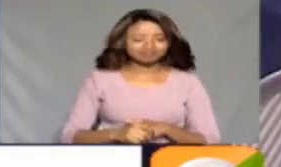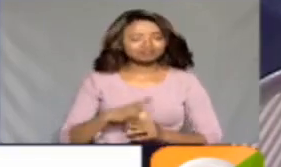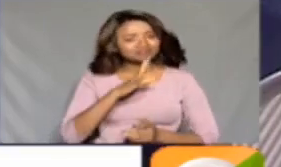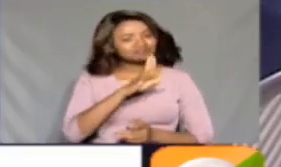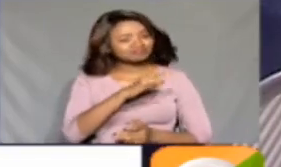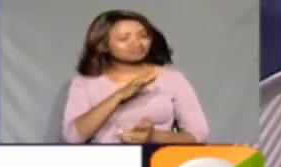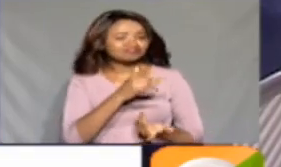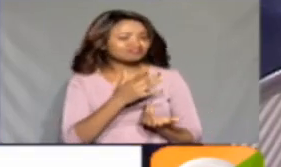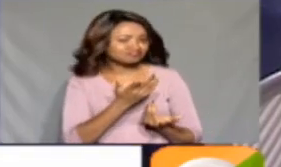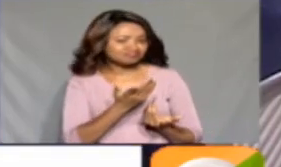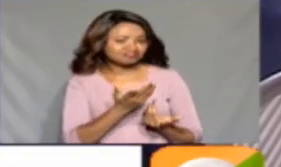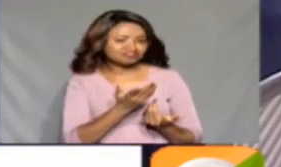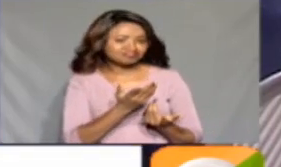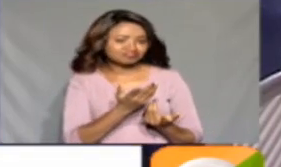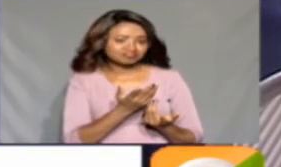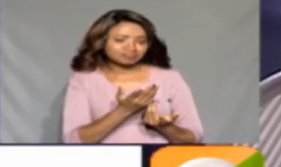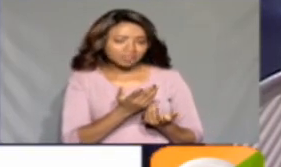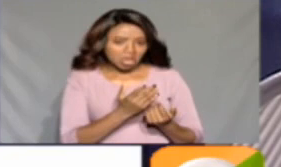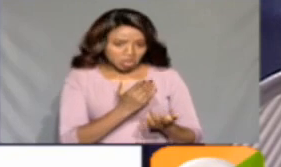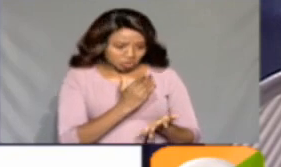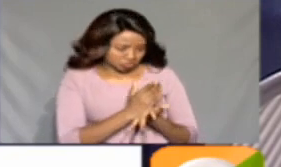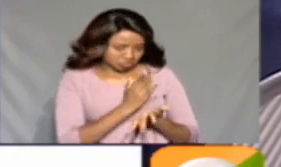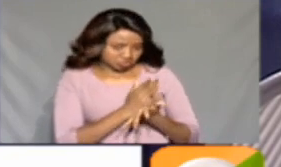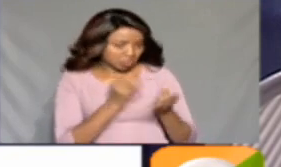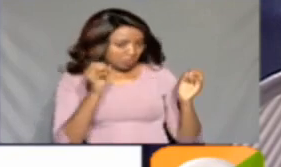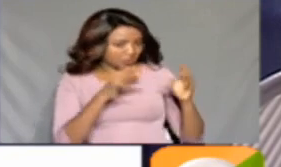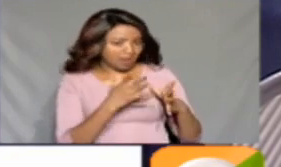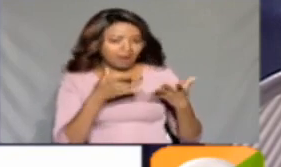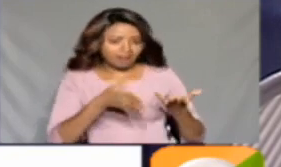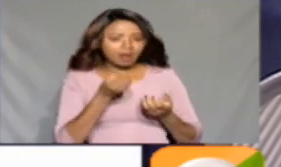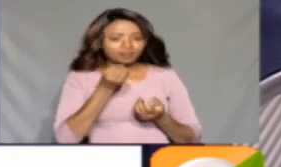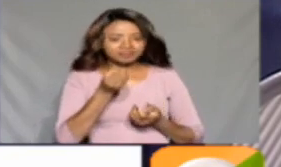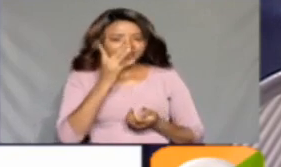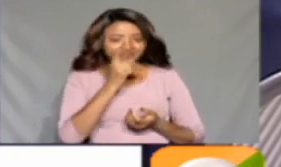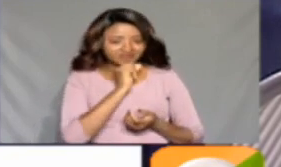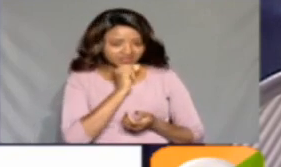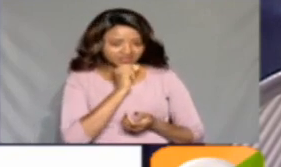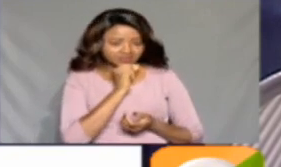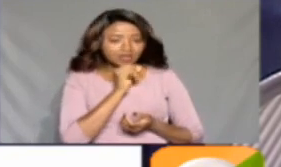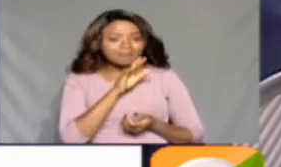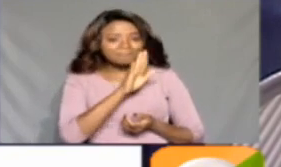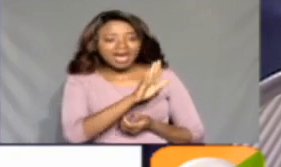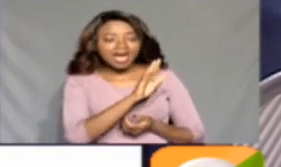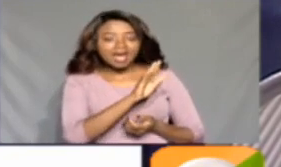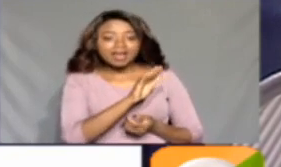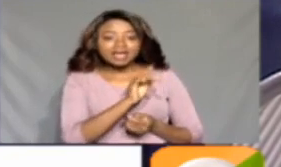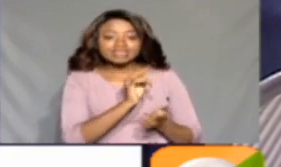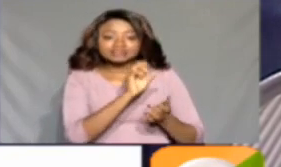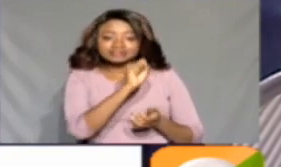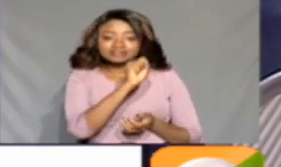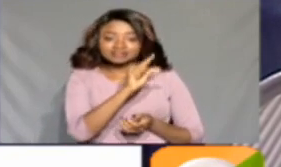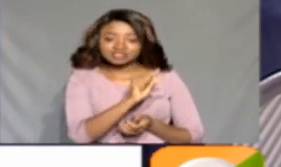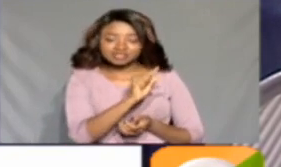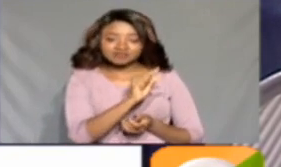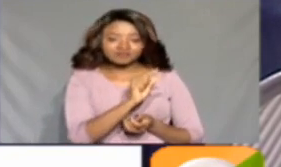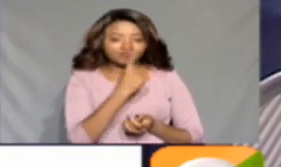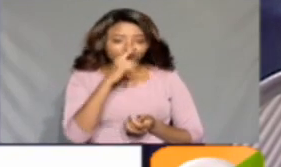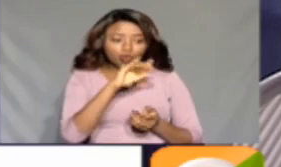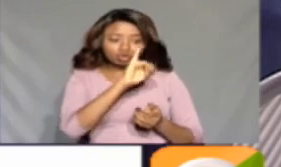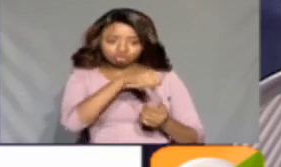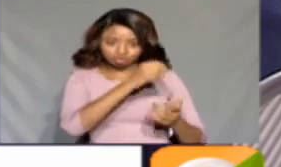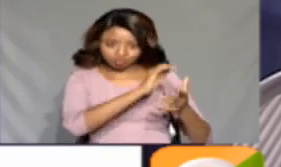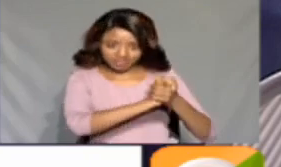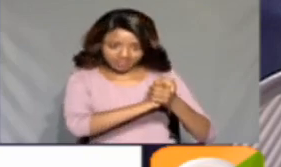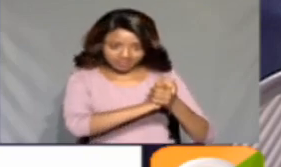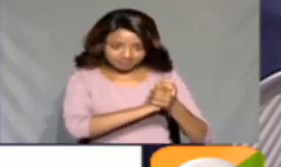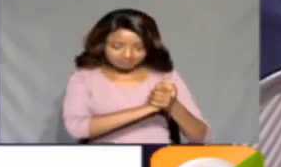Tuju, this is given, now that you're the Jubilee Party Secretary General. MacDonald Mariga is your preferred